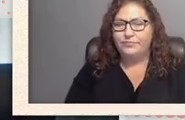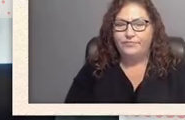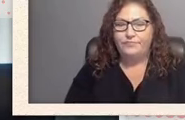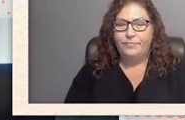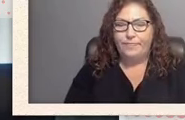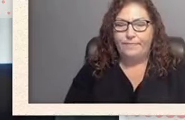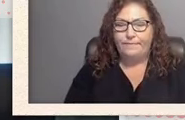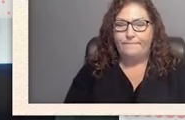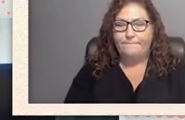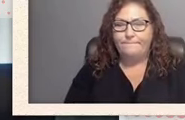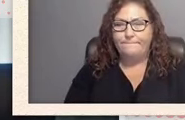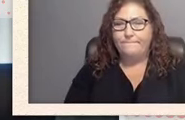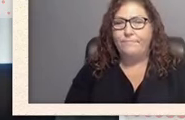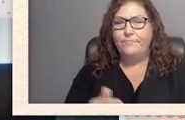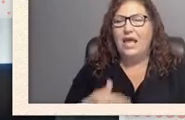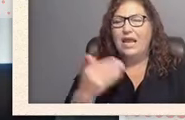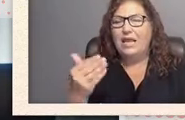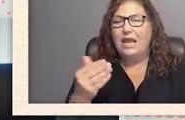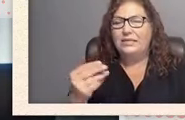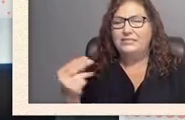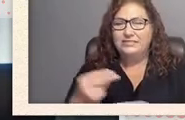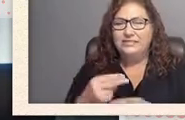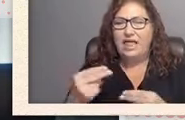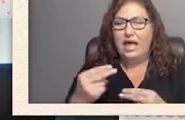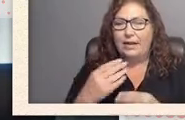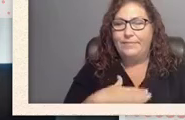Next slide, please.